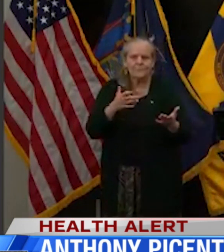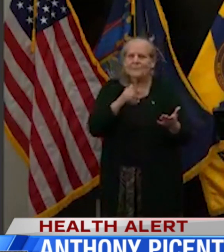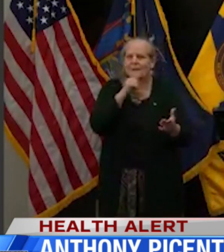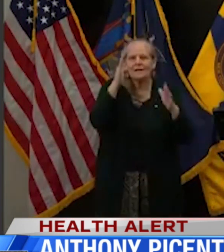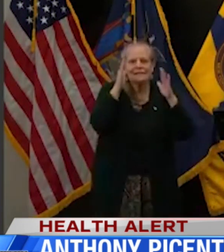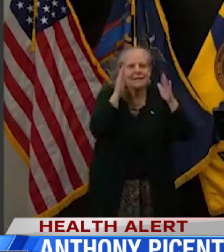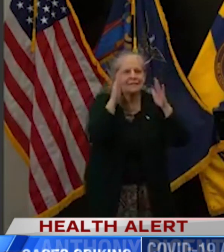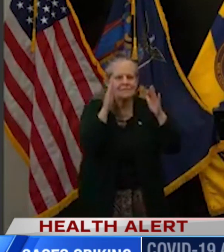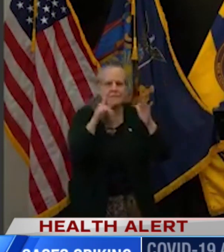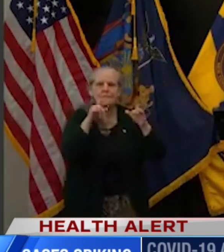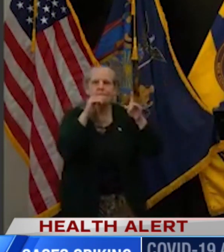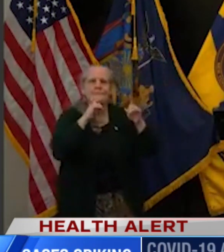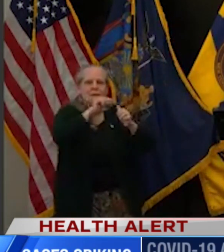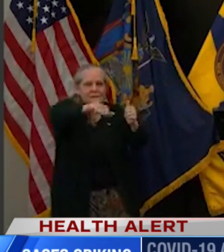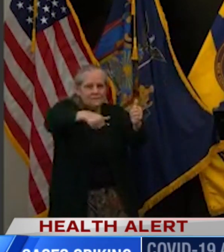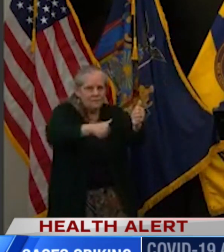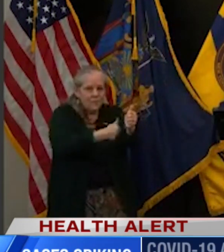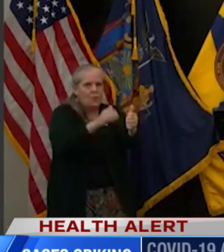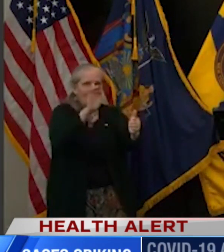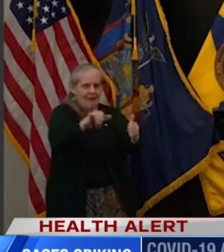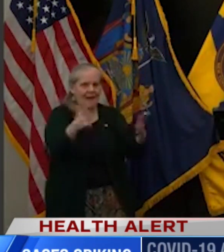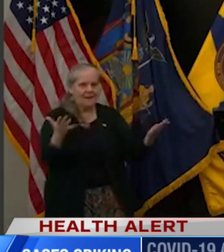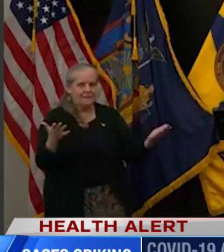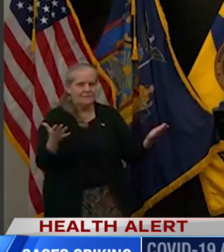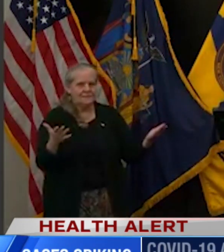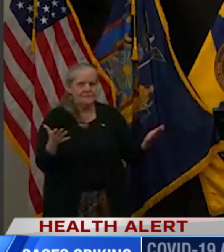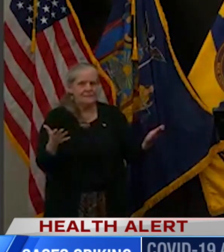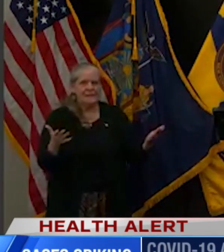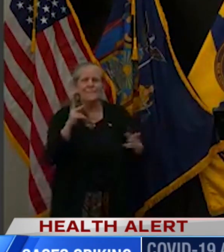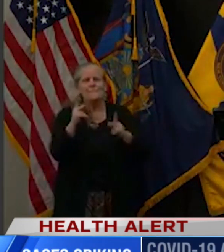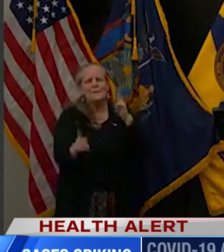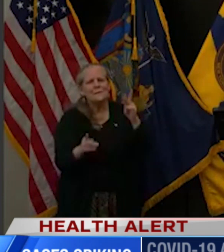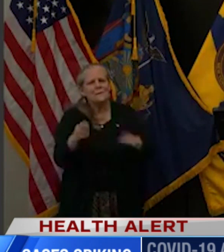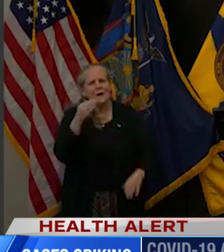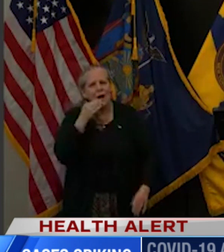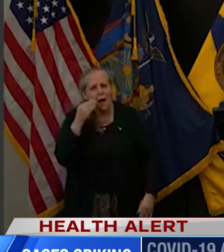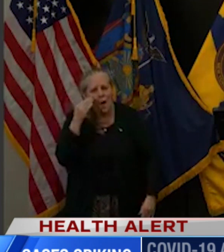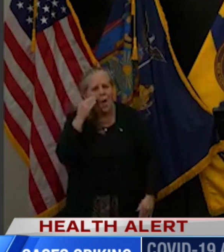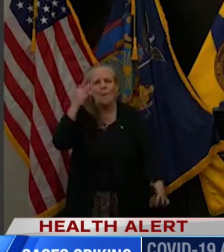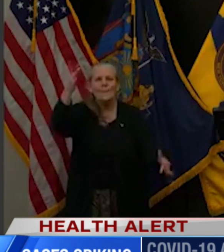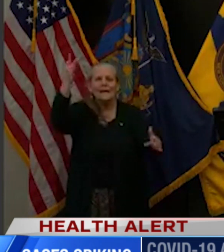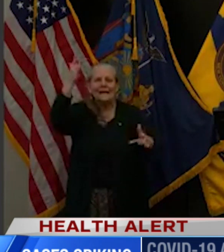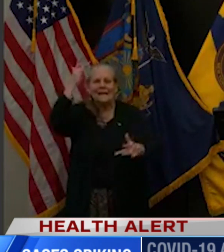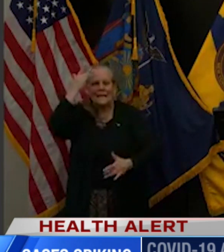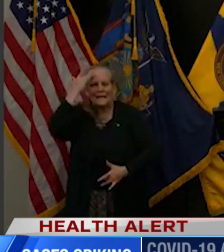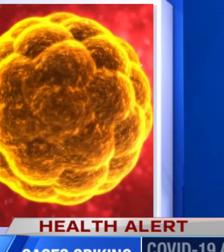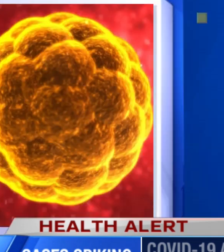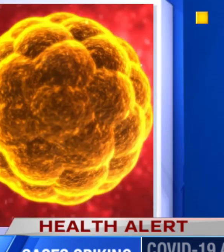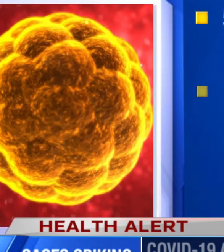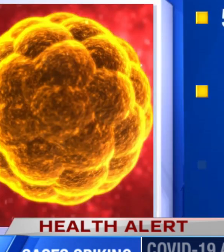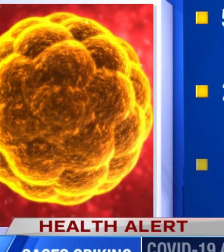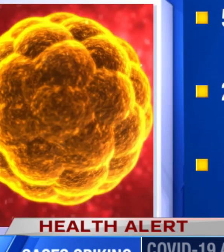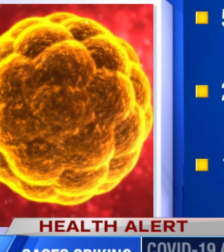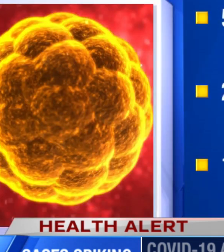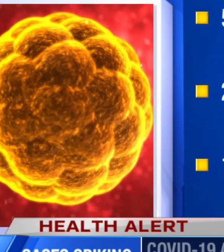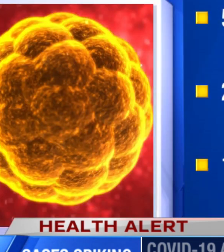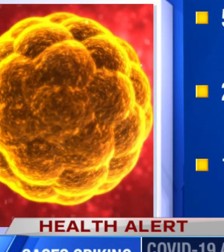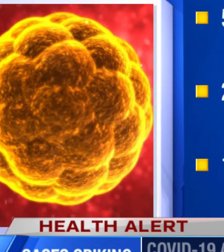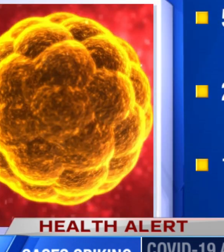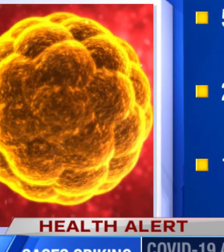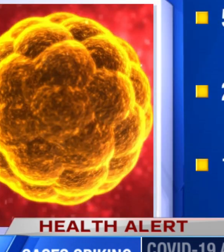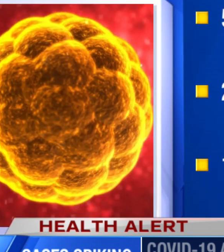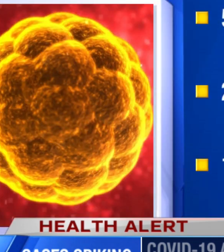that we have to avoid. After harsh words from the county executive, the district attorney's office is getting involved. In the southern tier, COVID